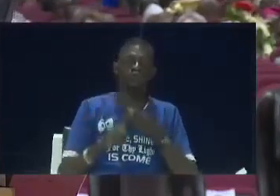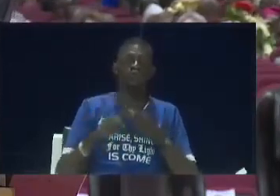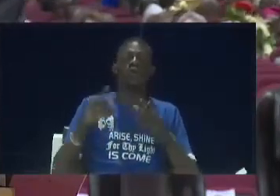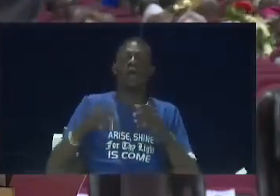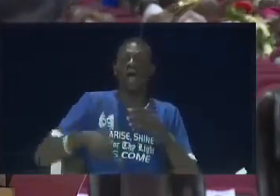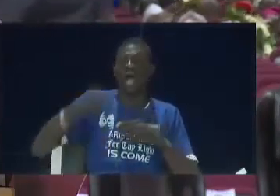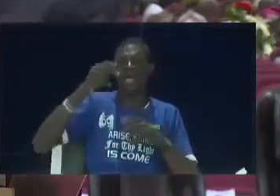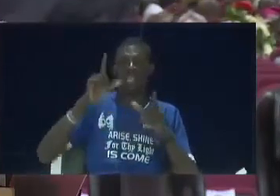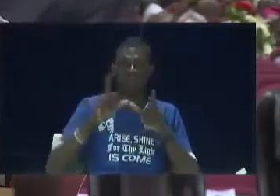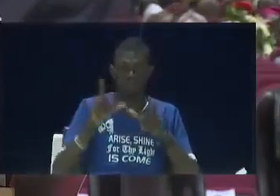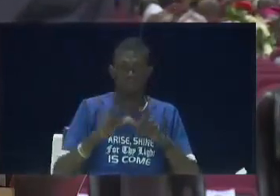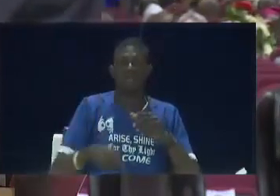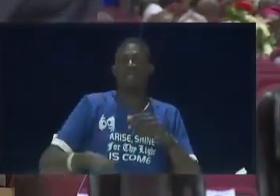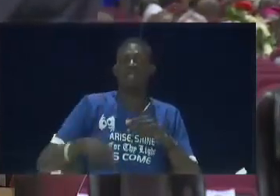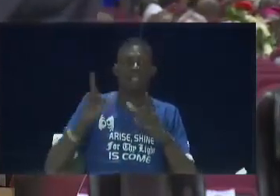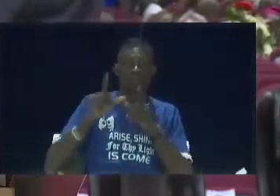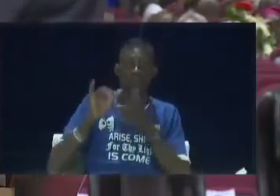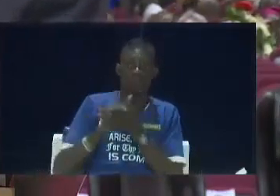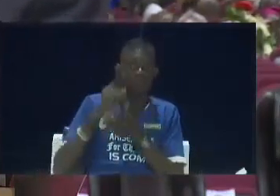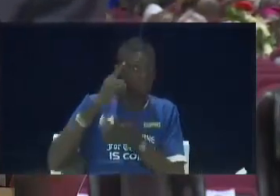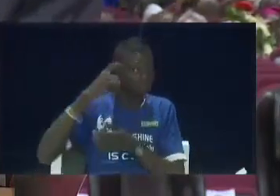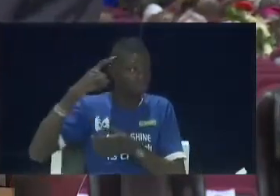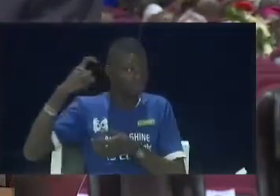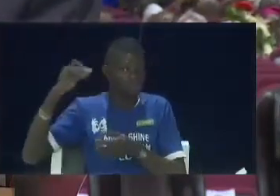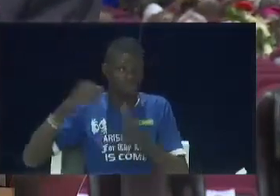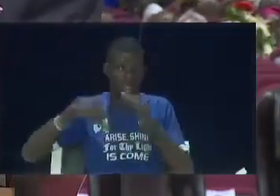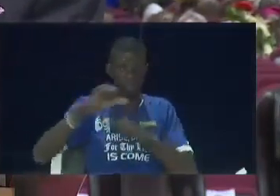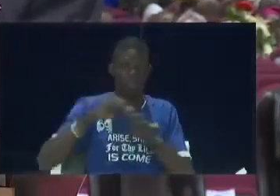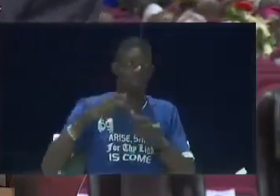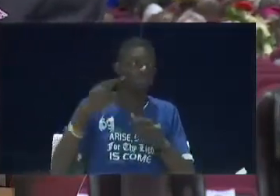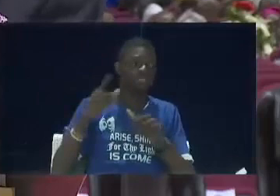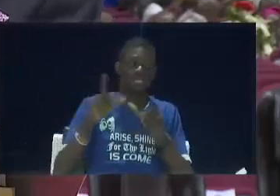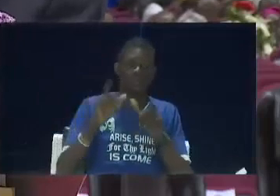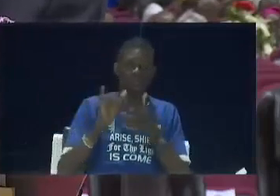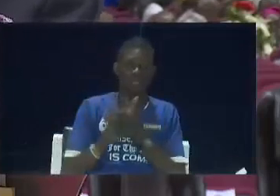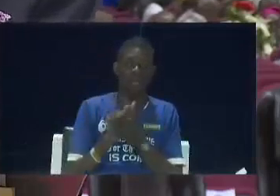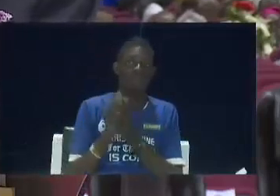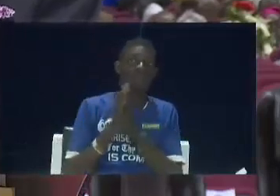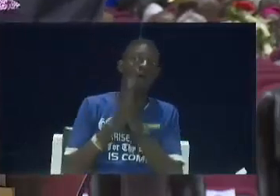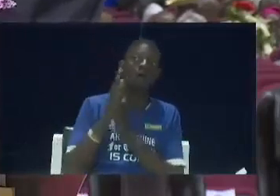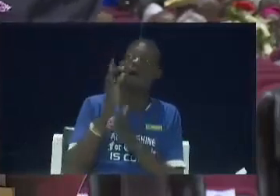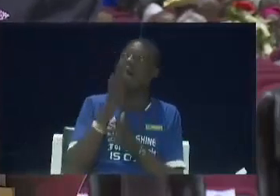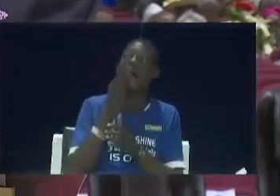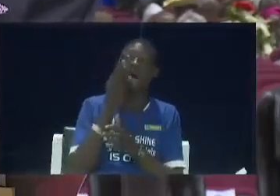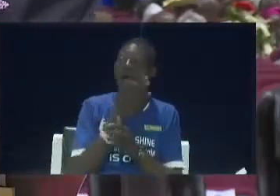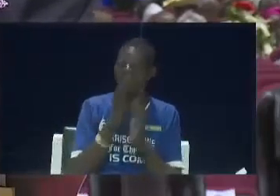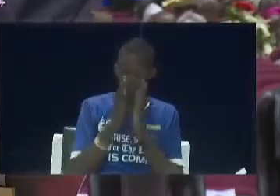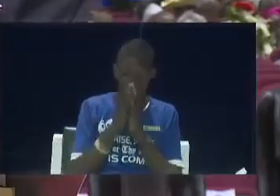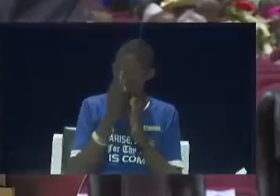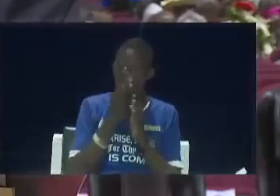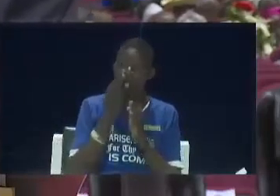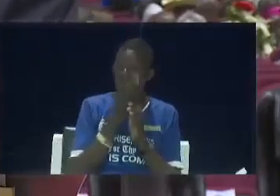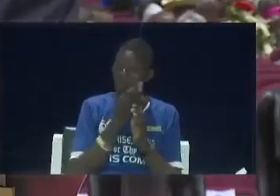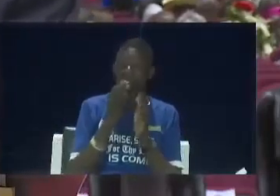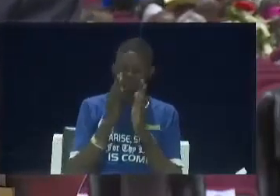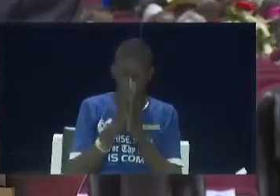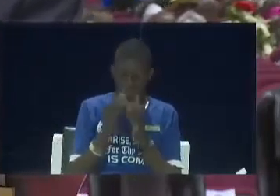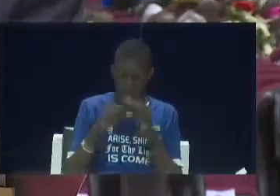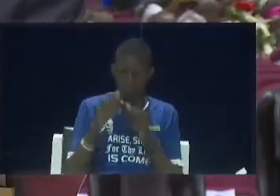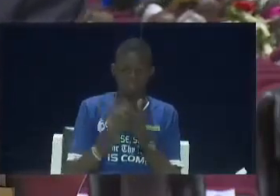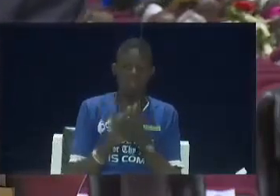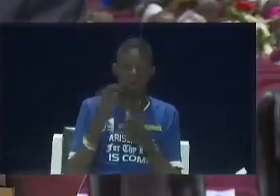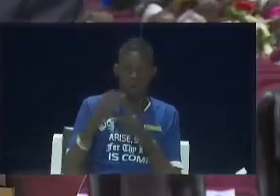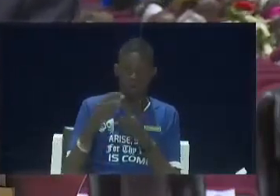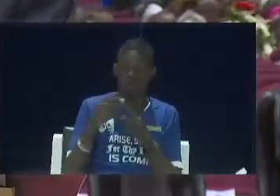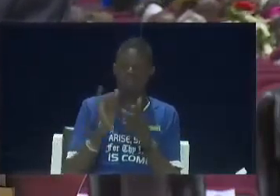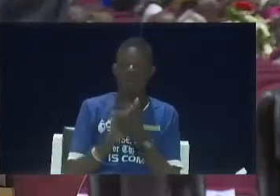level, the level you have been dreaming about, the level you have been fasting and praying about, the word that will lift you there, that word